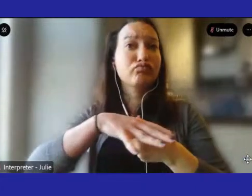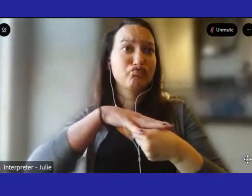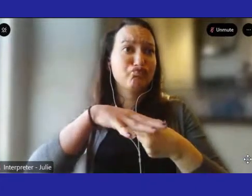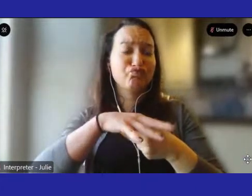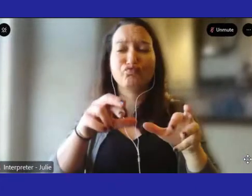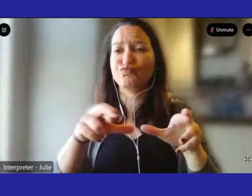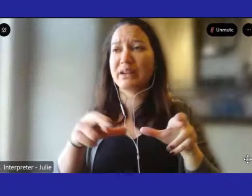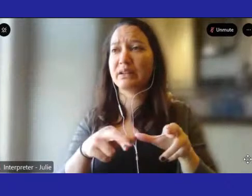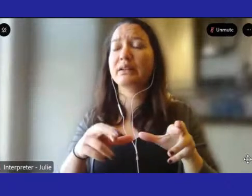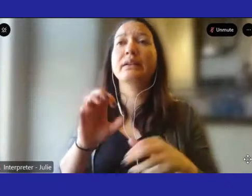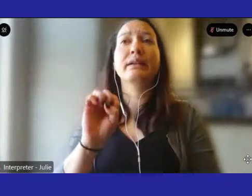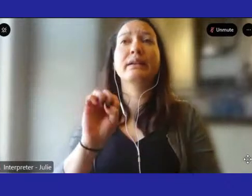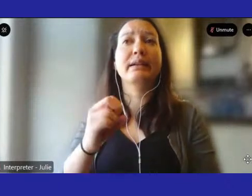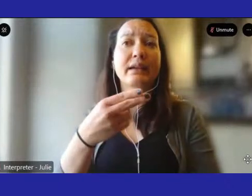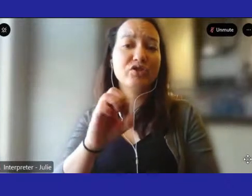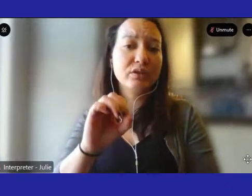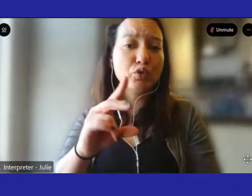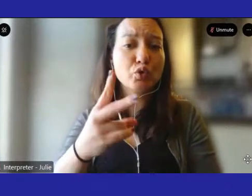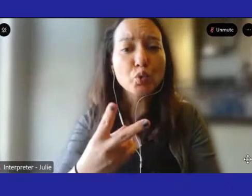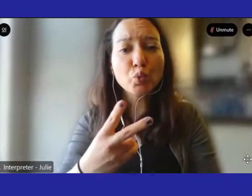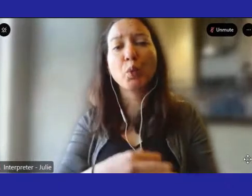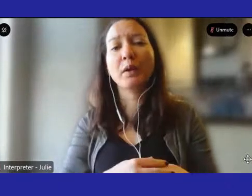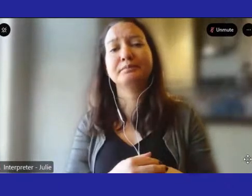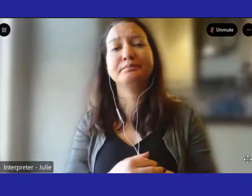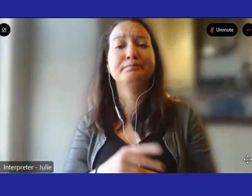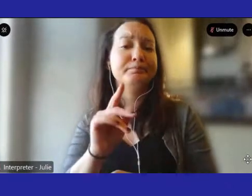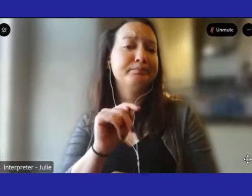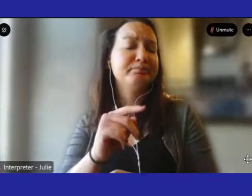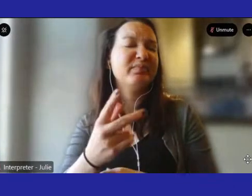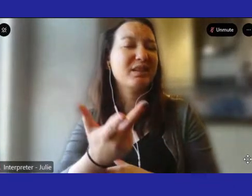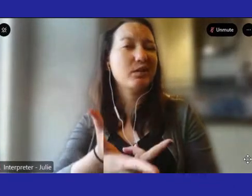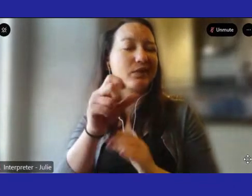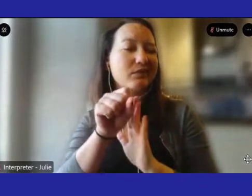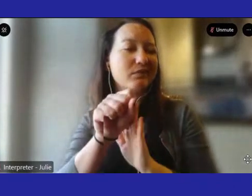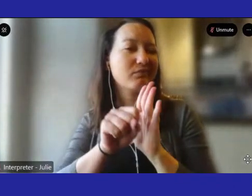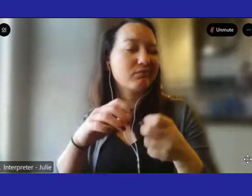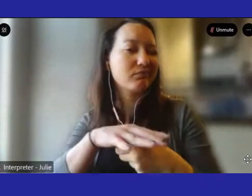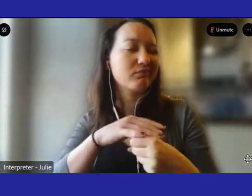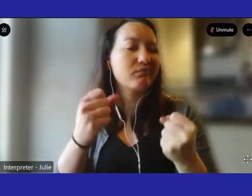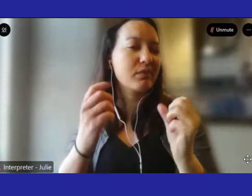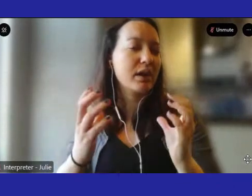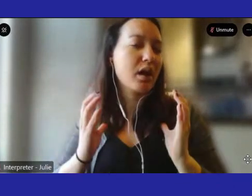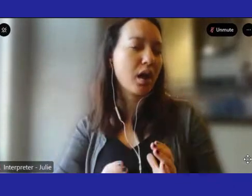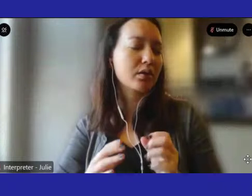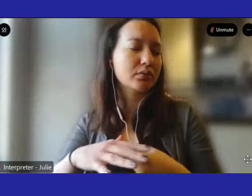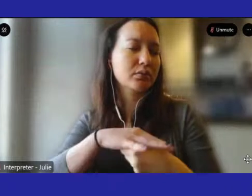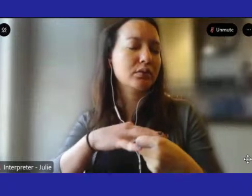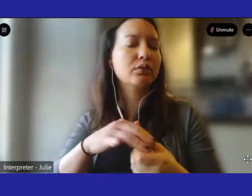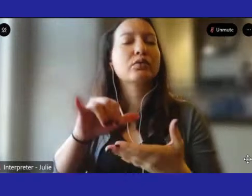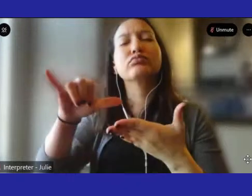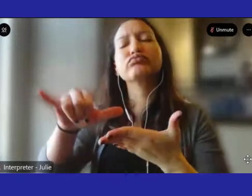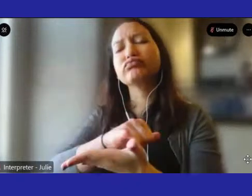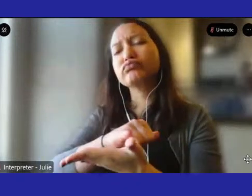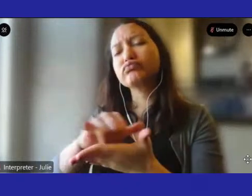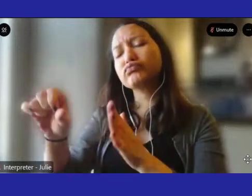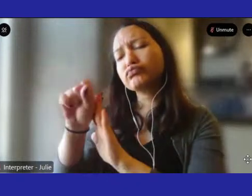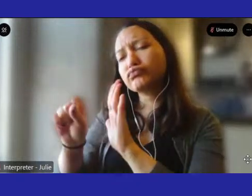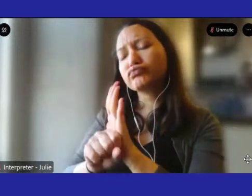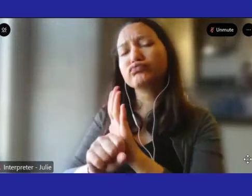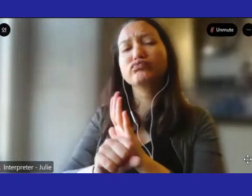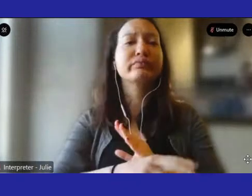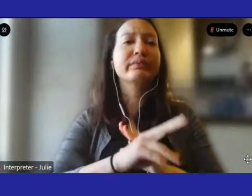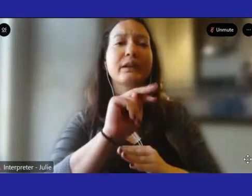AHA Region 2 or even the tri-state area. They also have a lot of clients within the New York State as well as New York